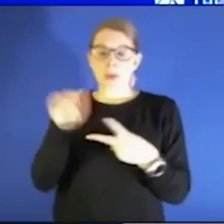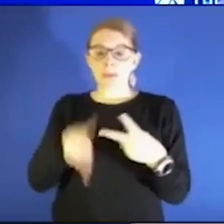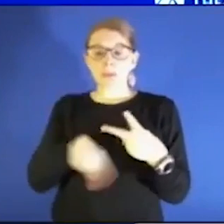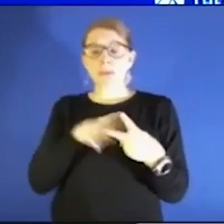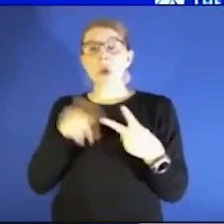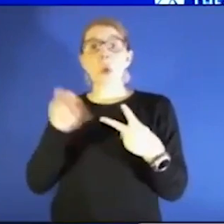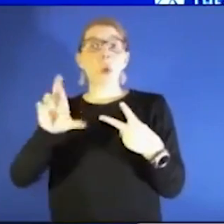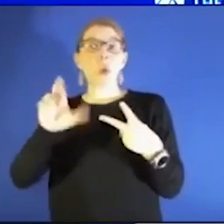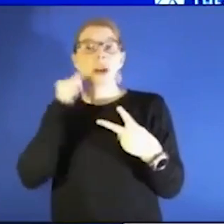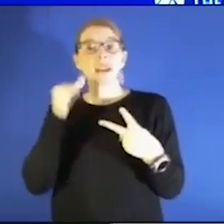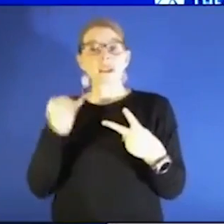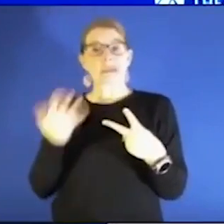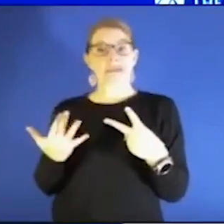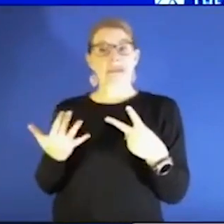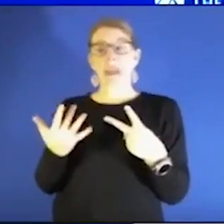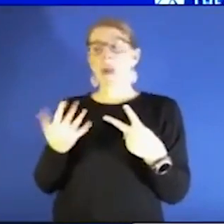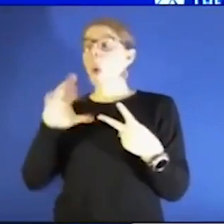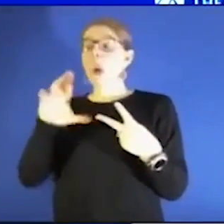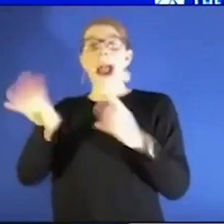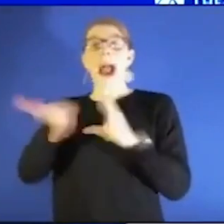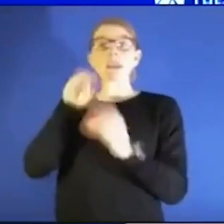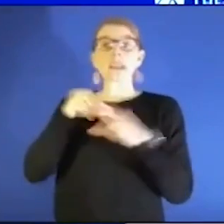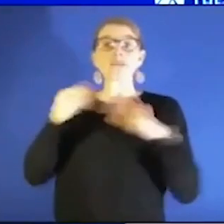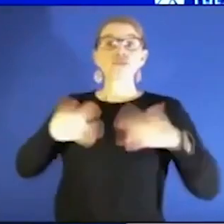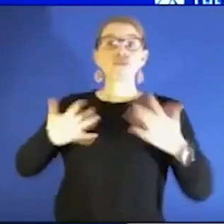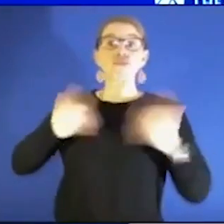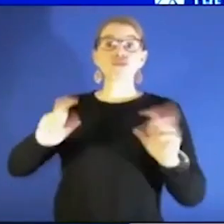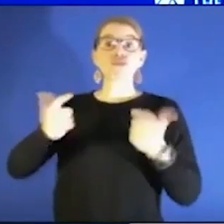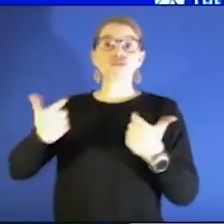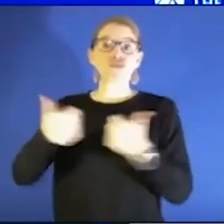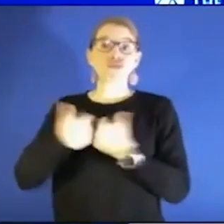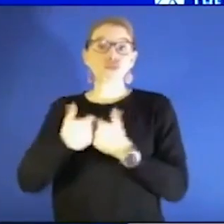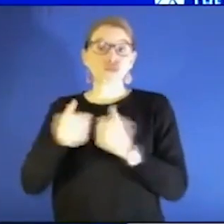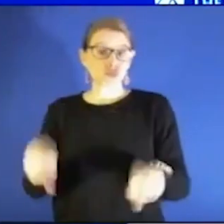hold outdoor gatherings to watch the